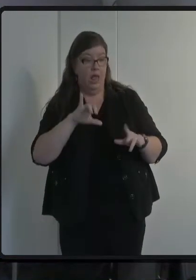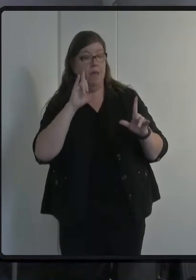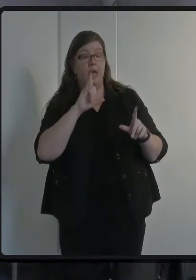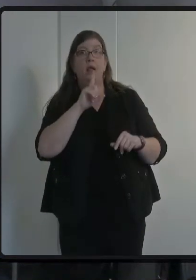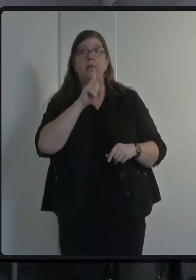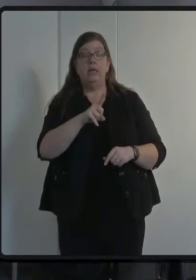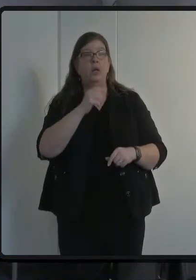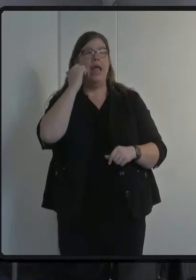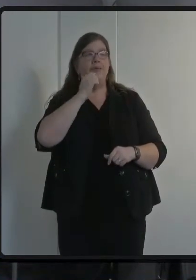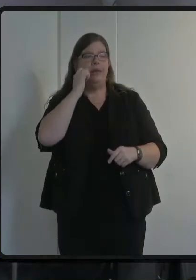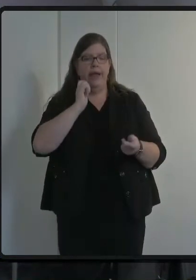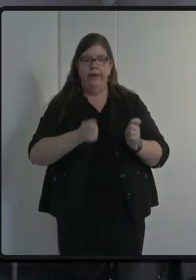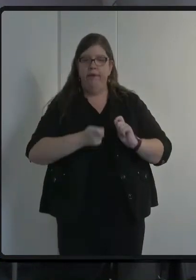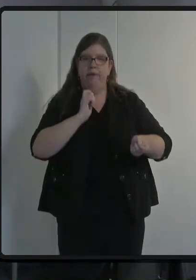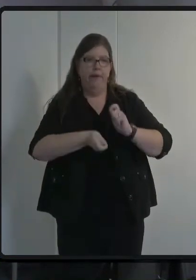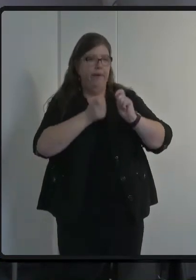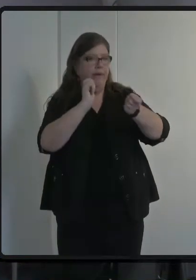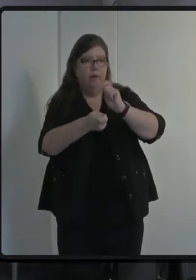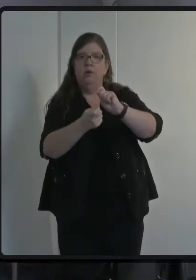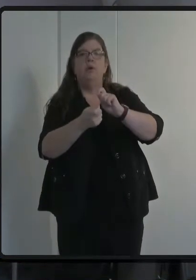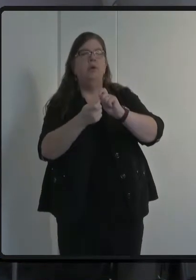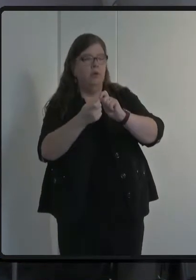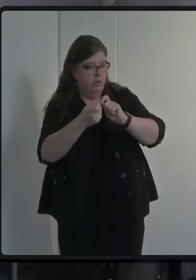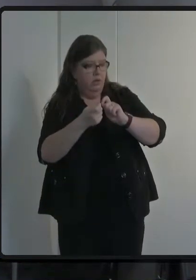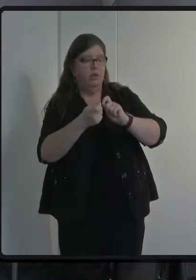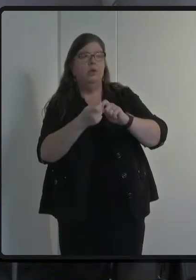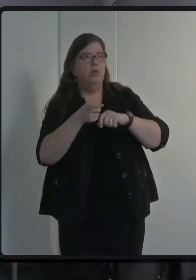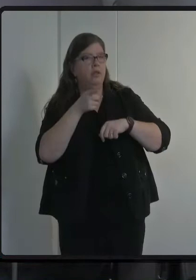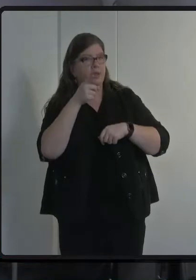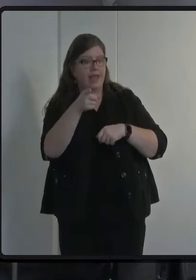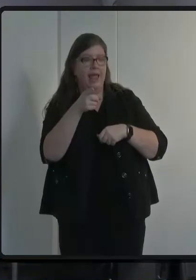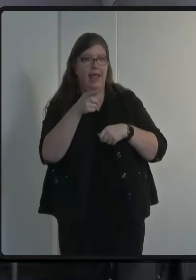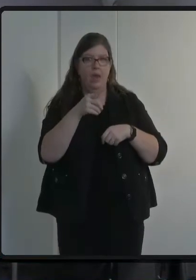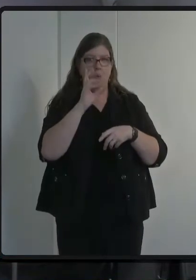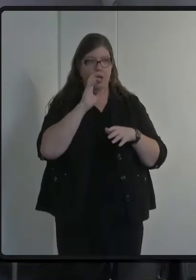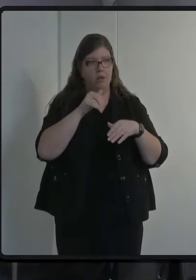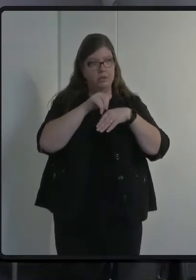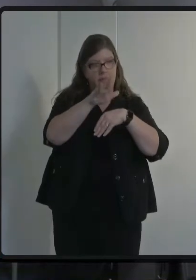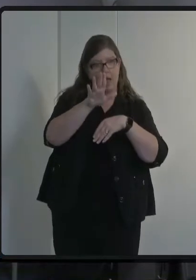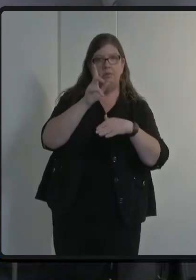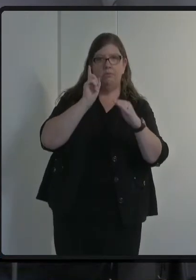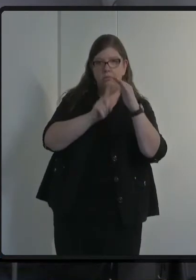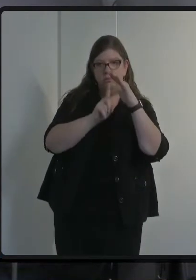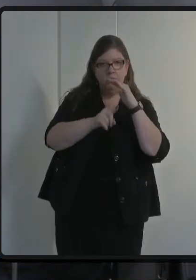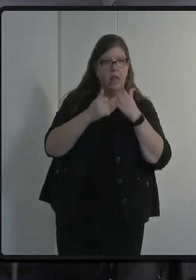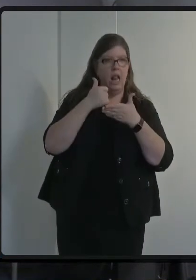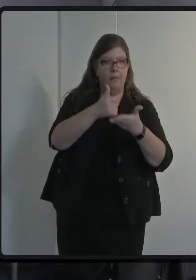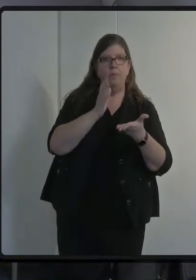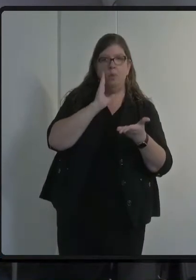literally a day-to-day situation where they allocate and find help.